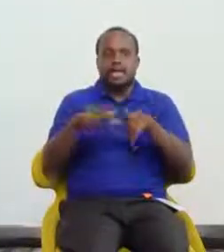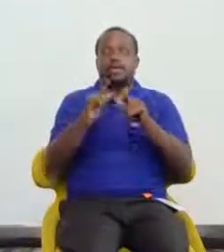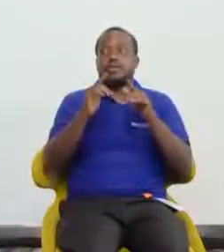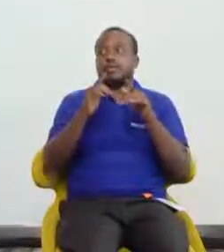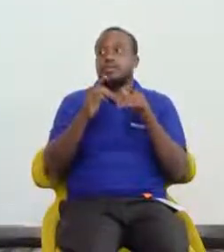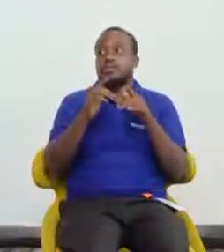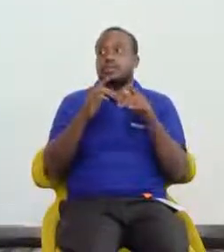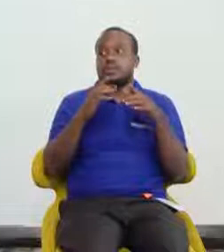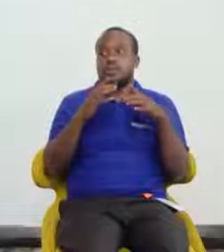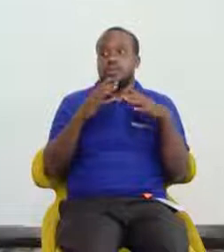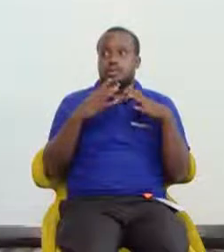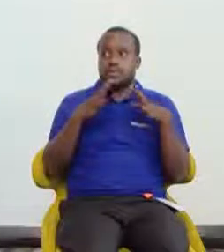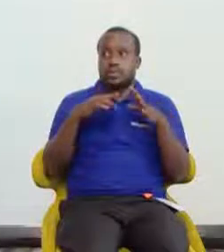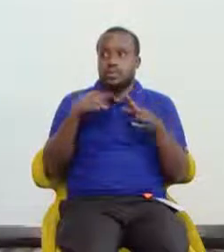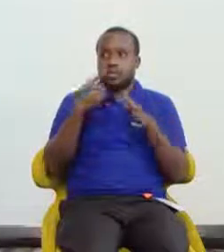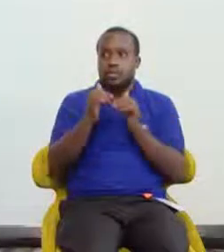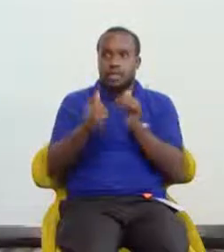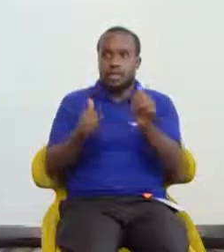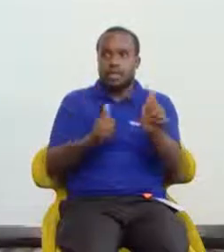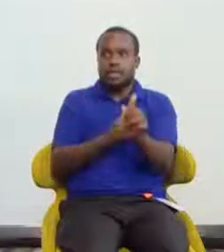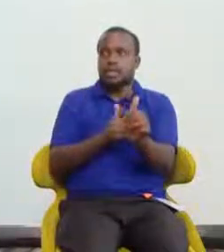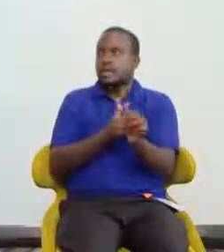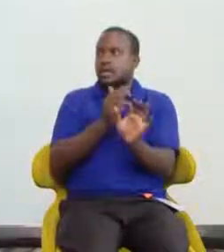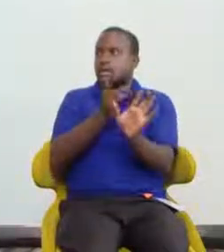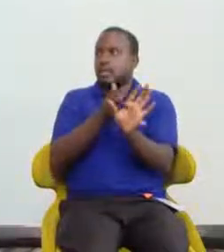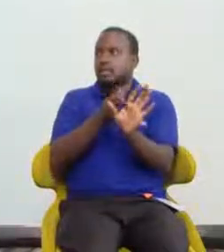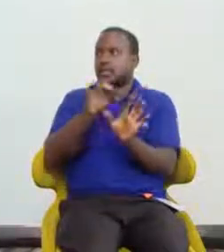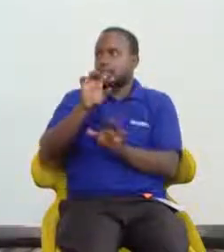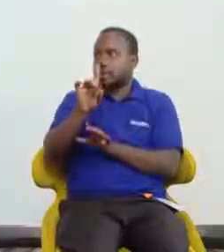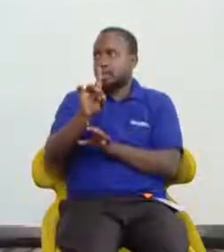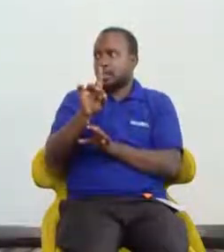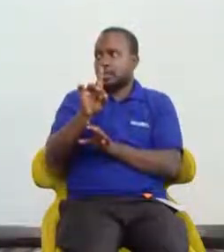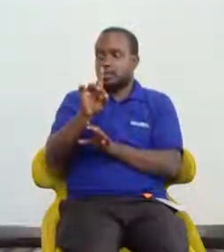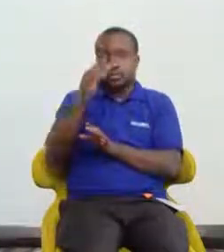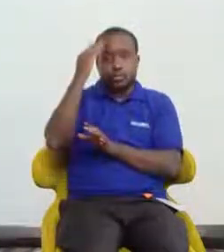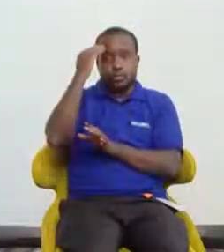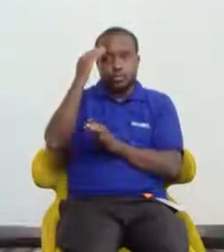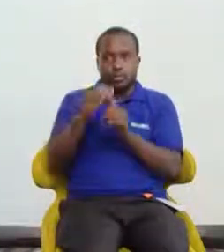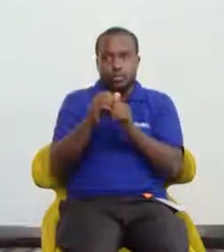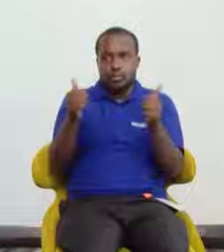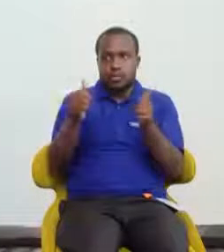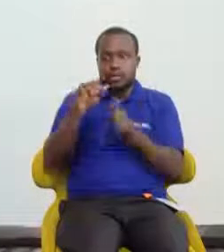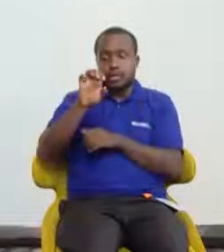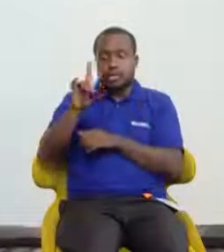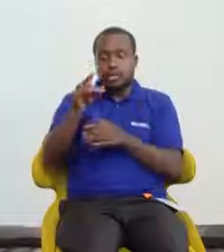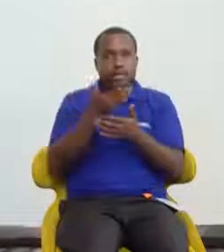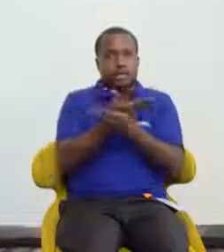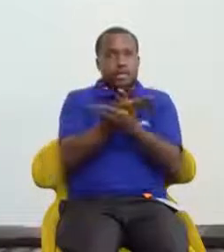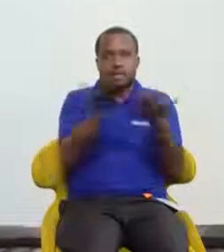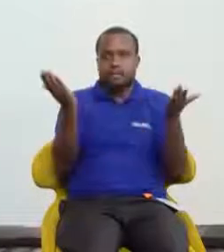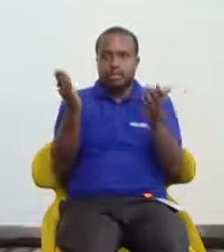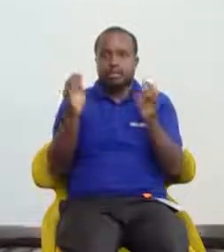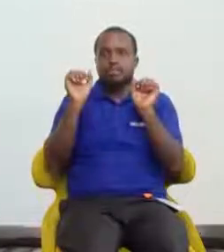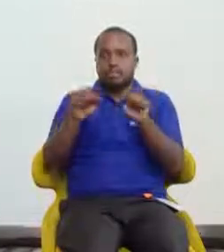who oftentimes are left behind to participate in education? We know very well that with education, virtually everyone